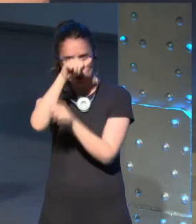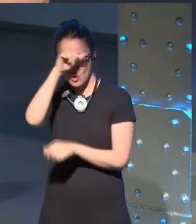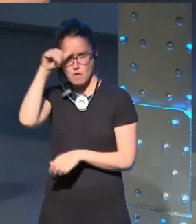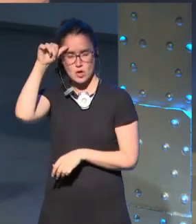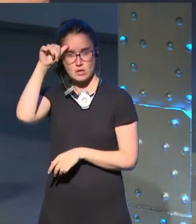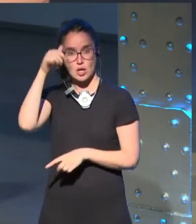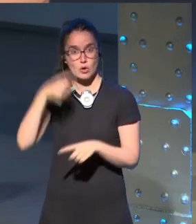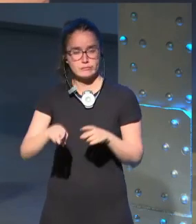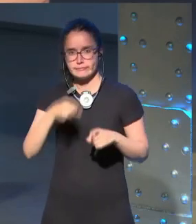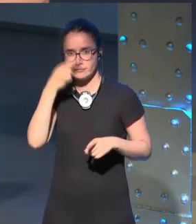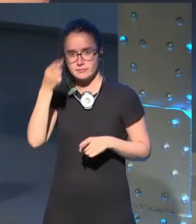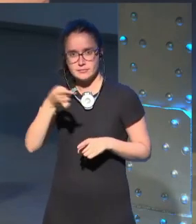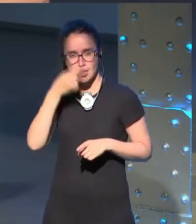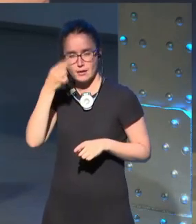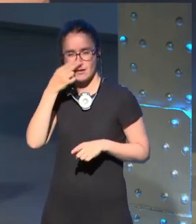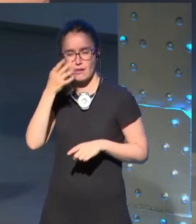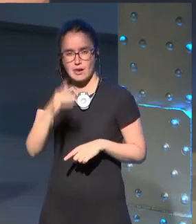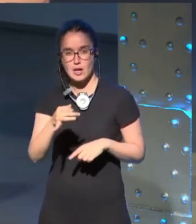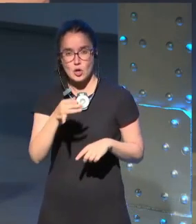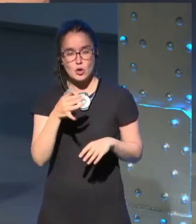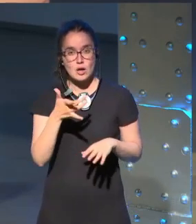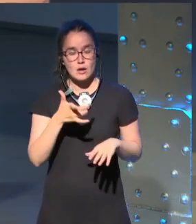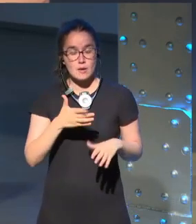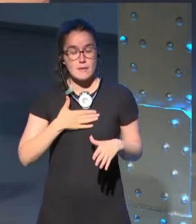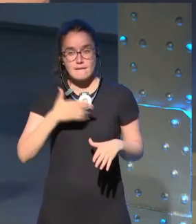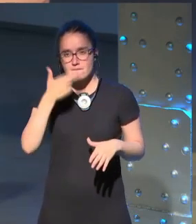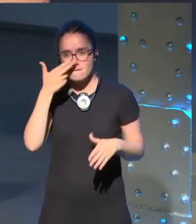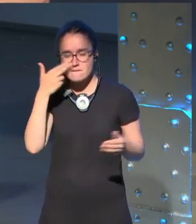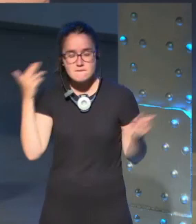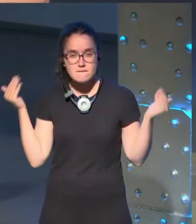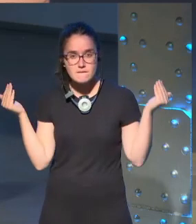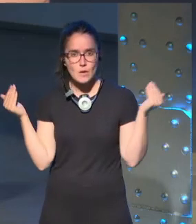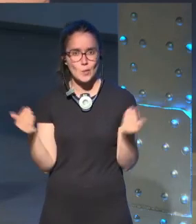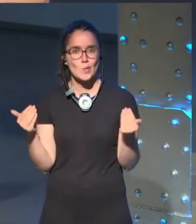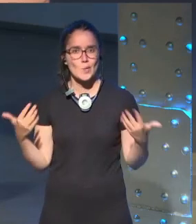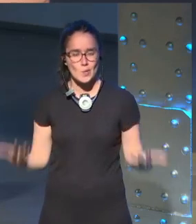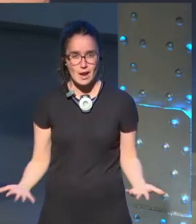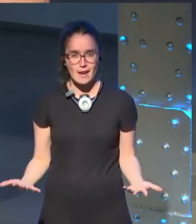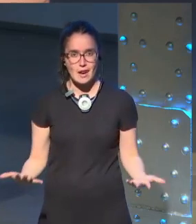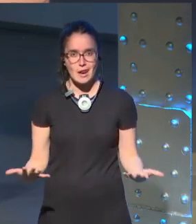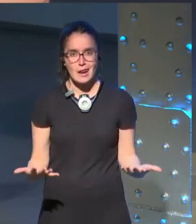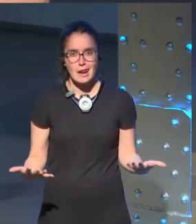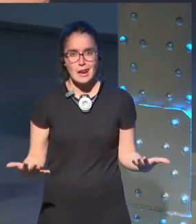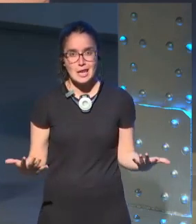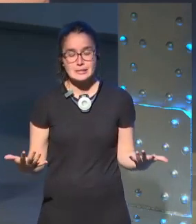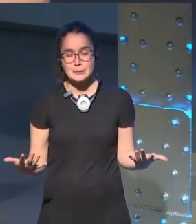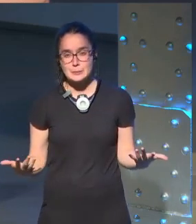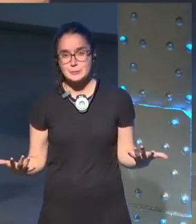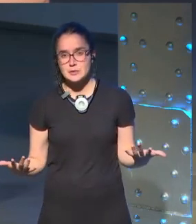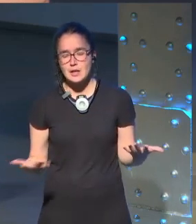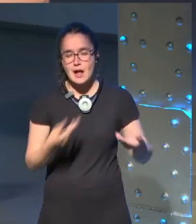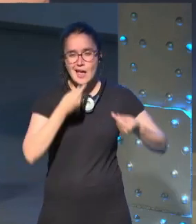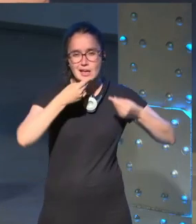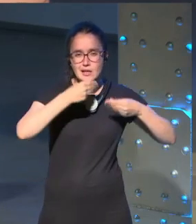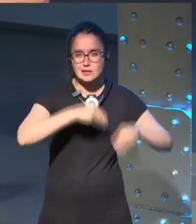those visits to those police areas was not so much the detail, which I could get out of